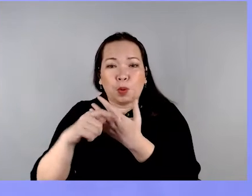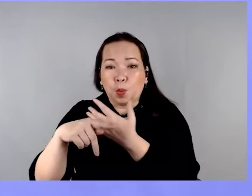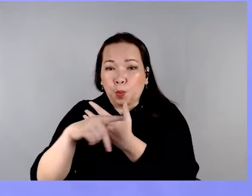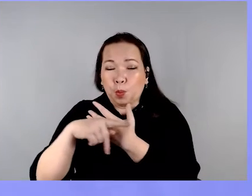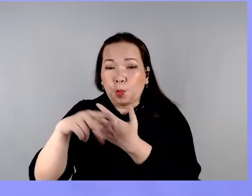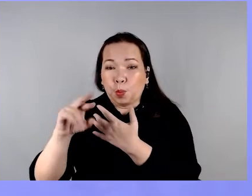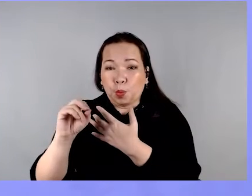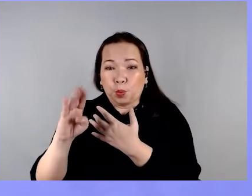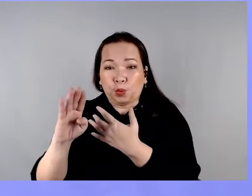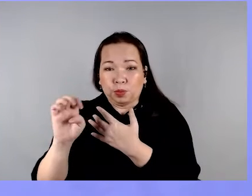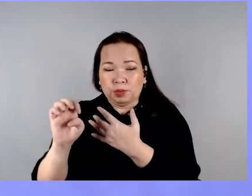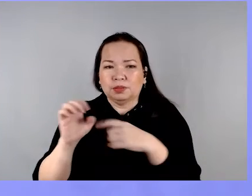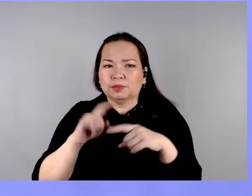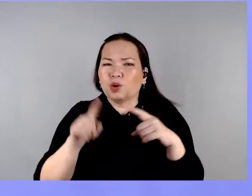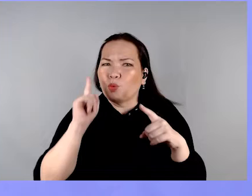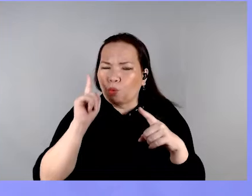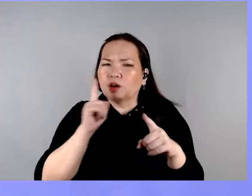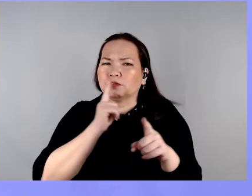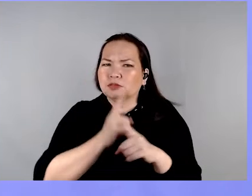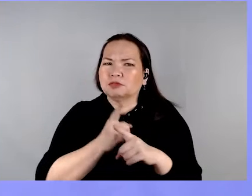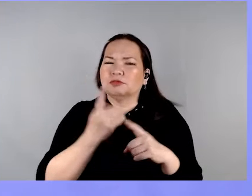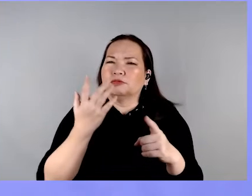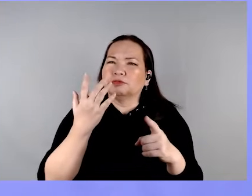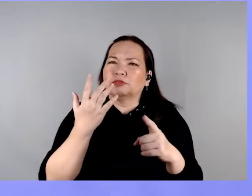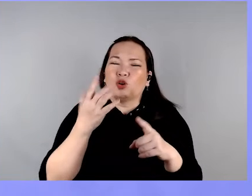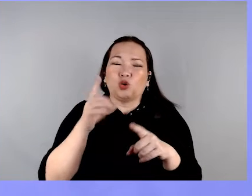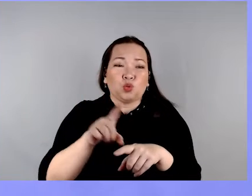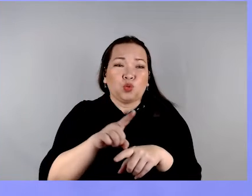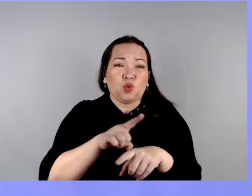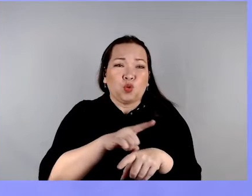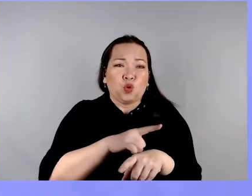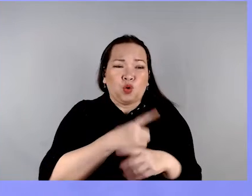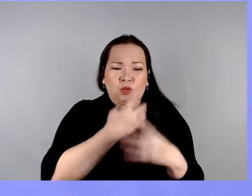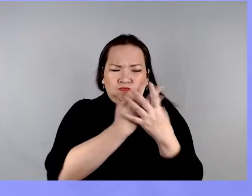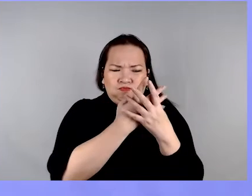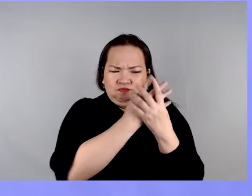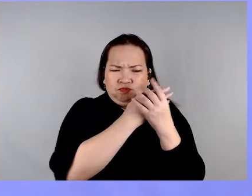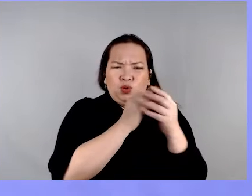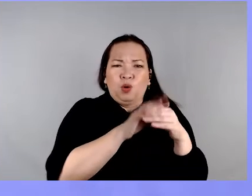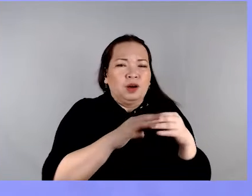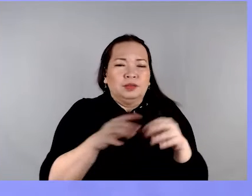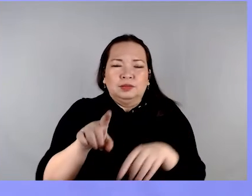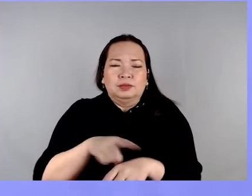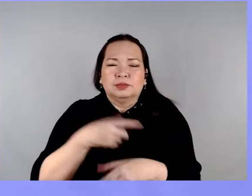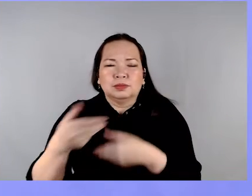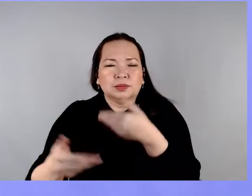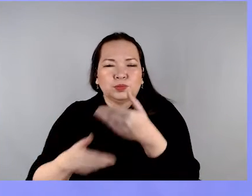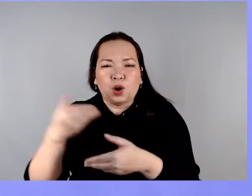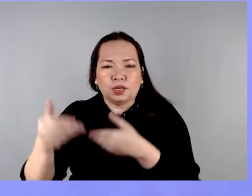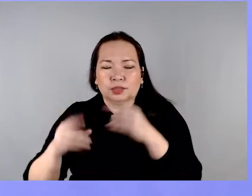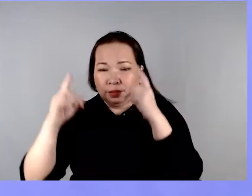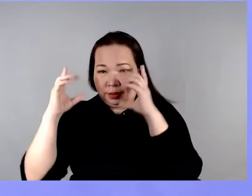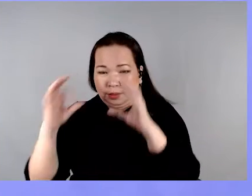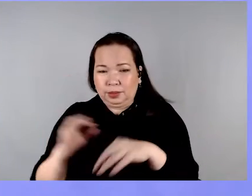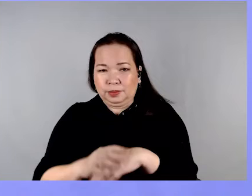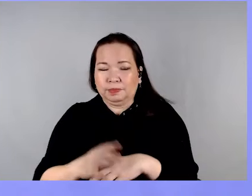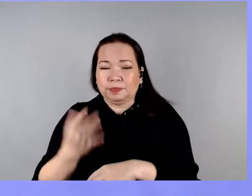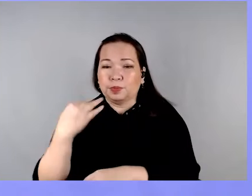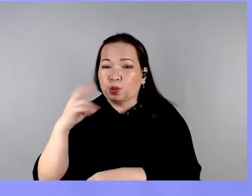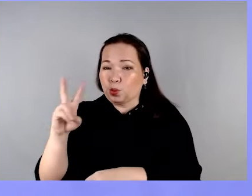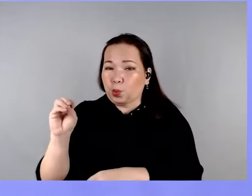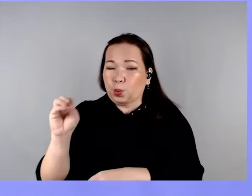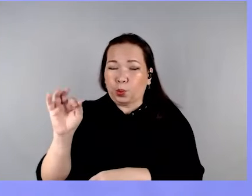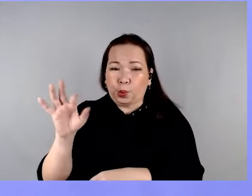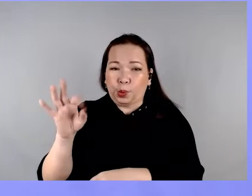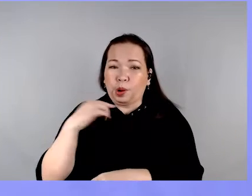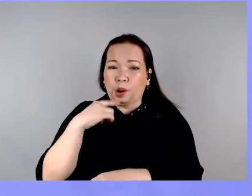probation. One of the major causes of overcrowding in jails is the slow disposition of criminal cases. In the Judicial Annual